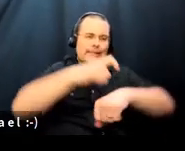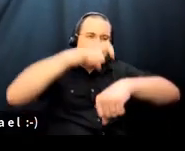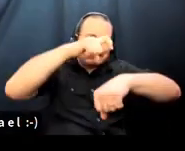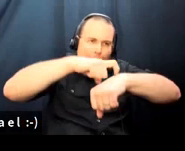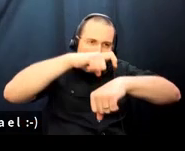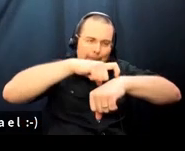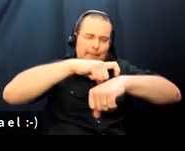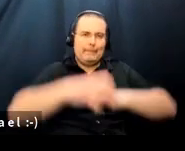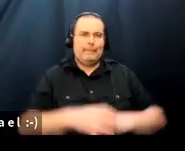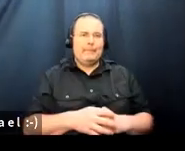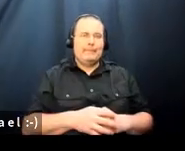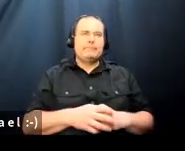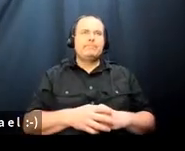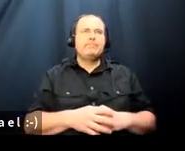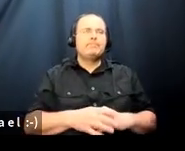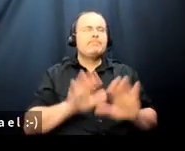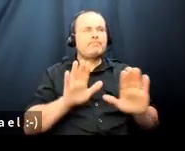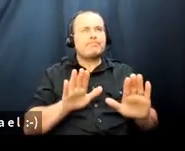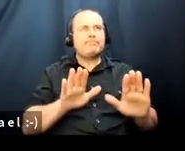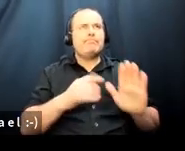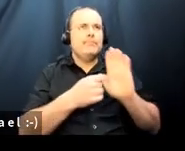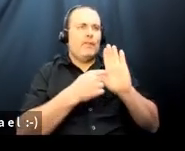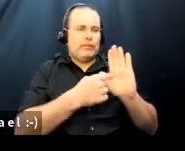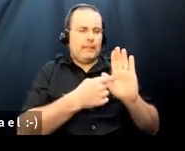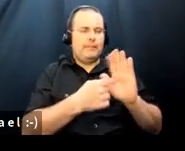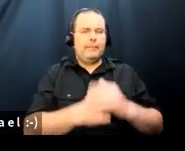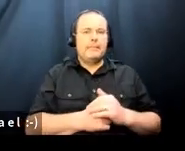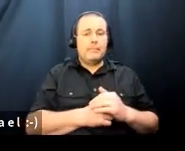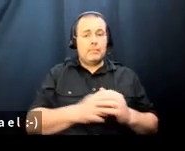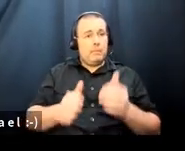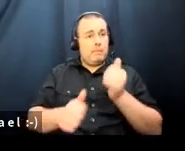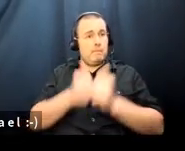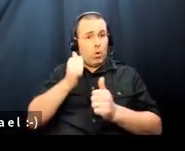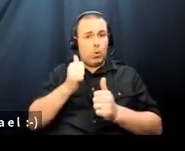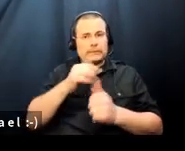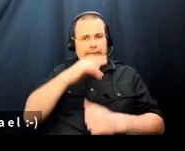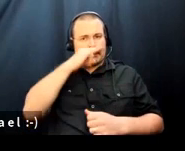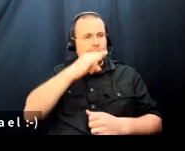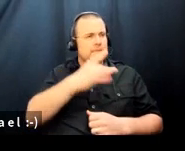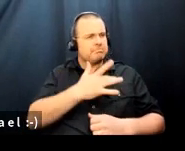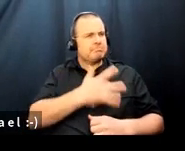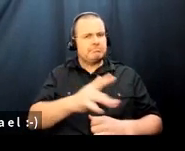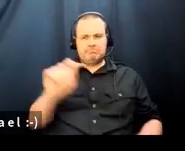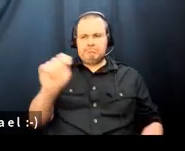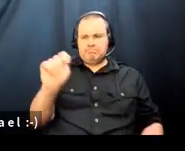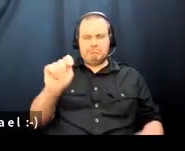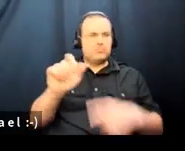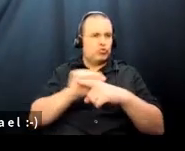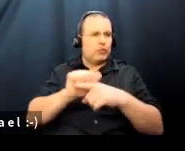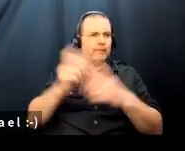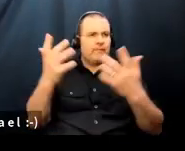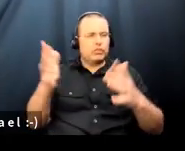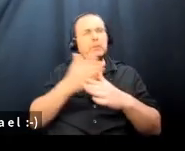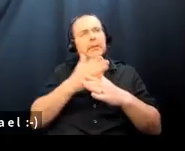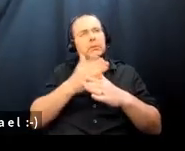We have, for example, most kids are toilet trained somewhere between the ages